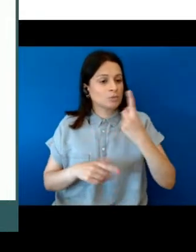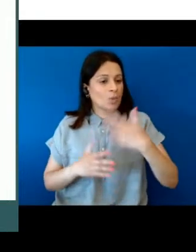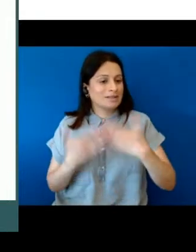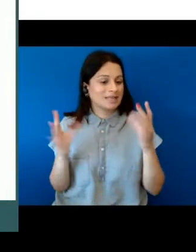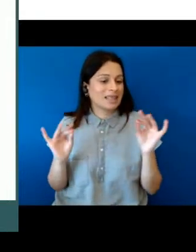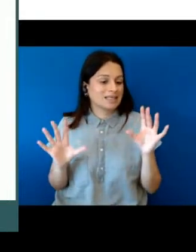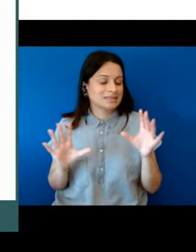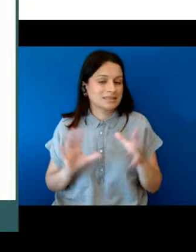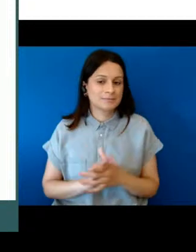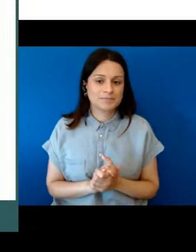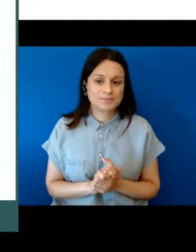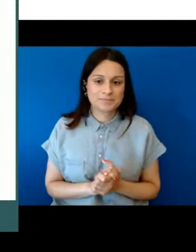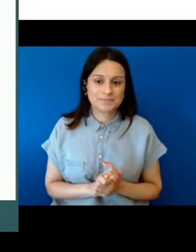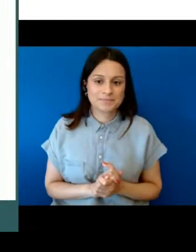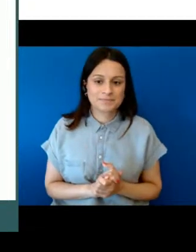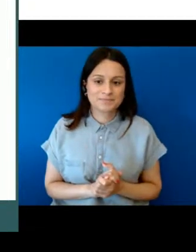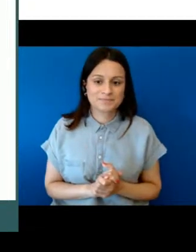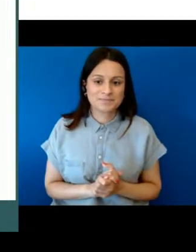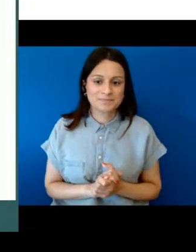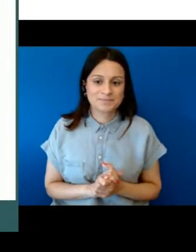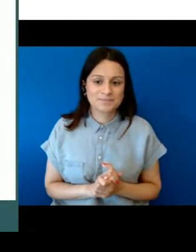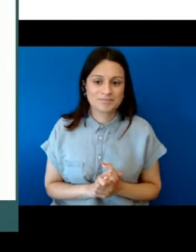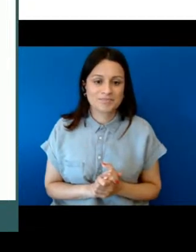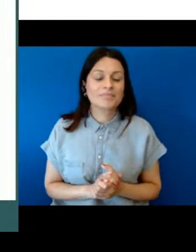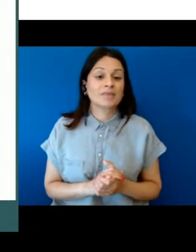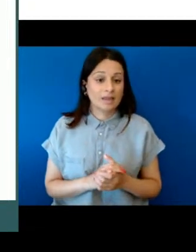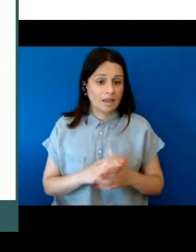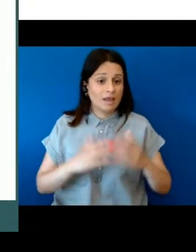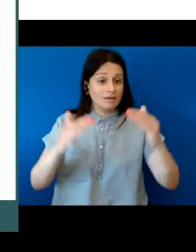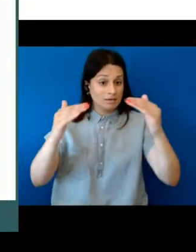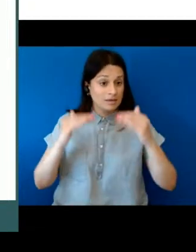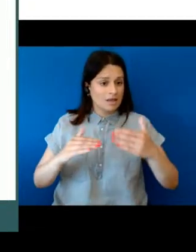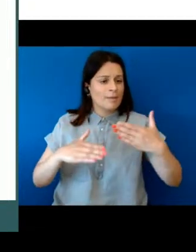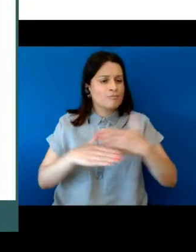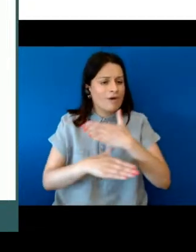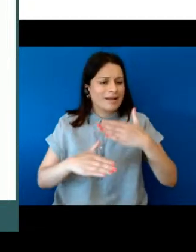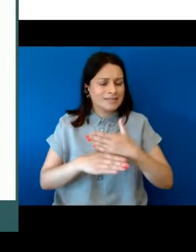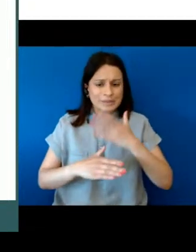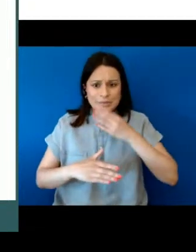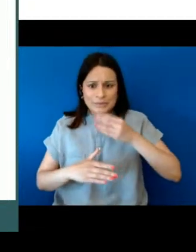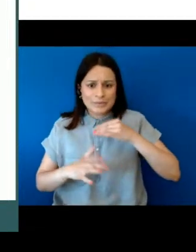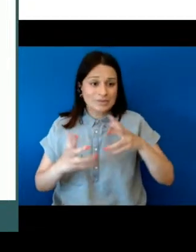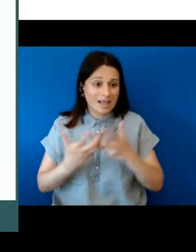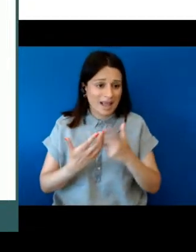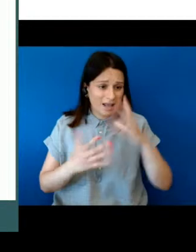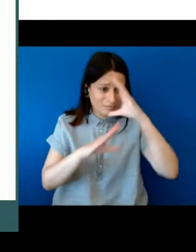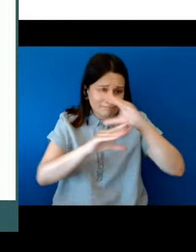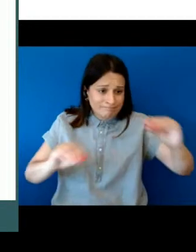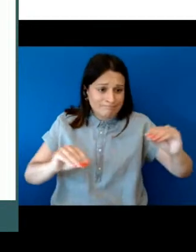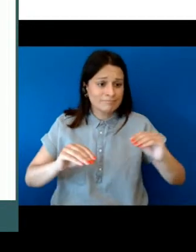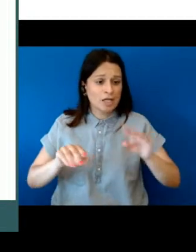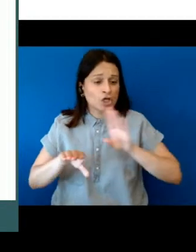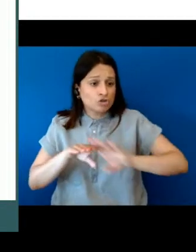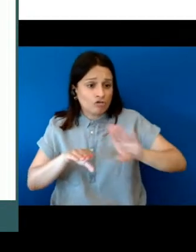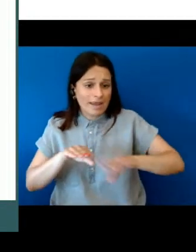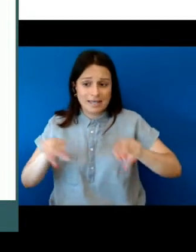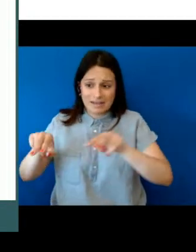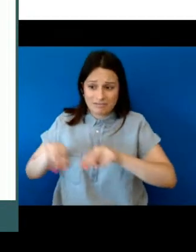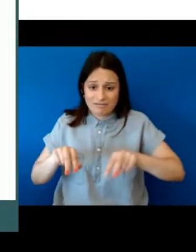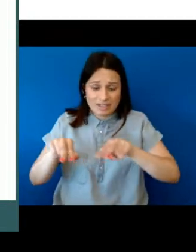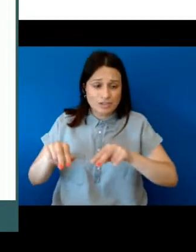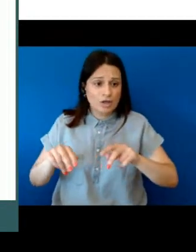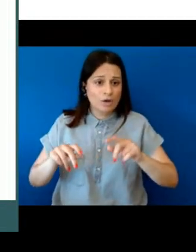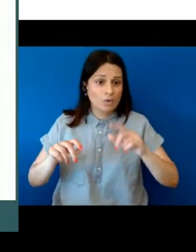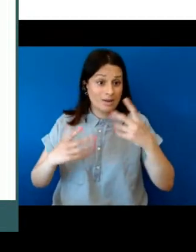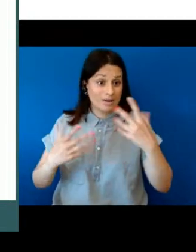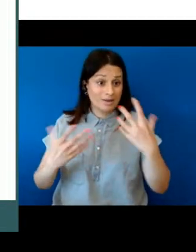So I will come back to the practical steps, but just to make you aware, there are training videos available and little diagrams such as this one